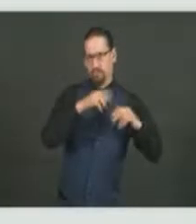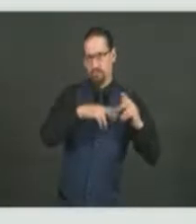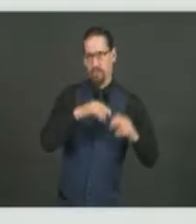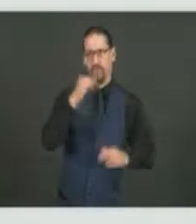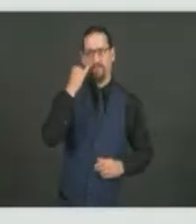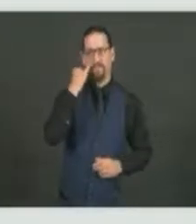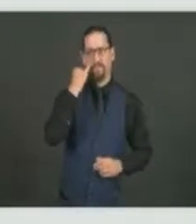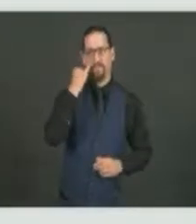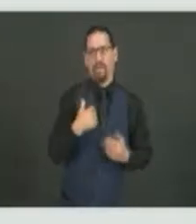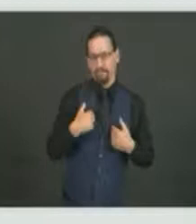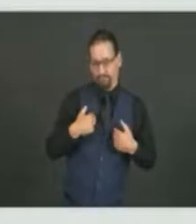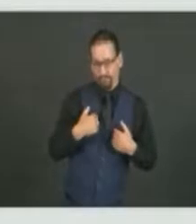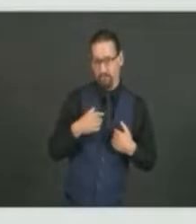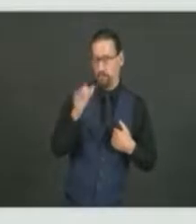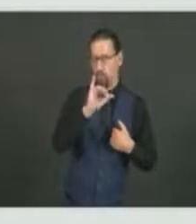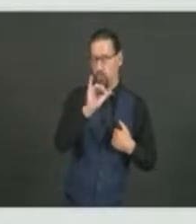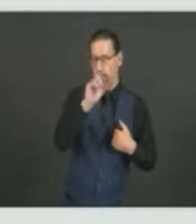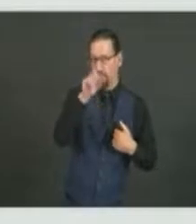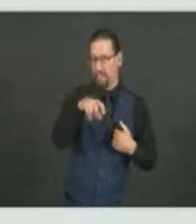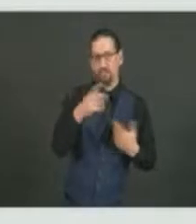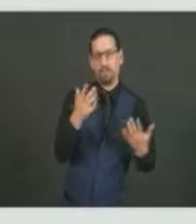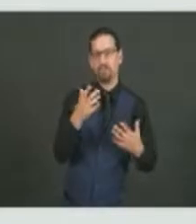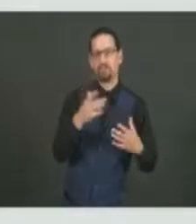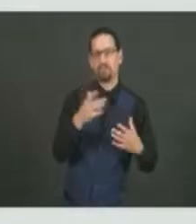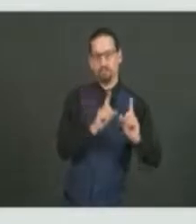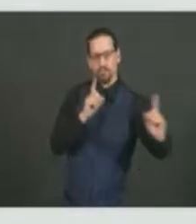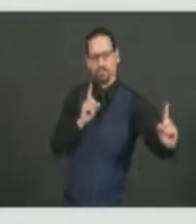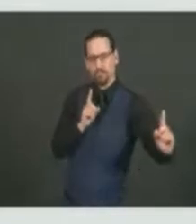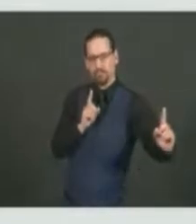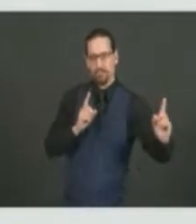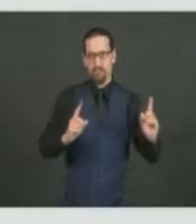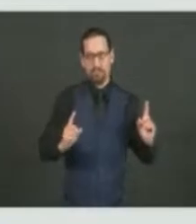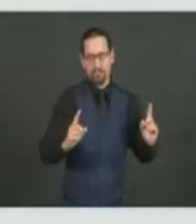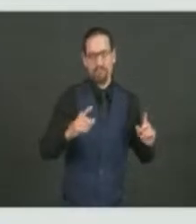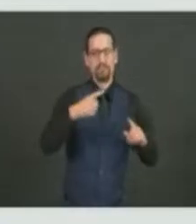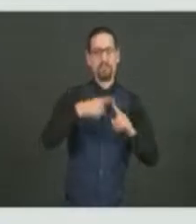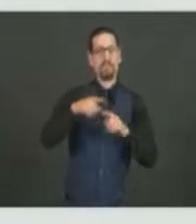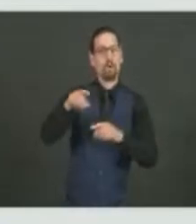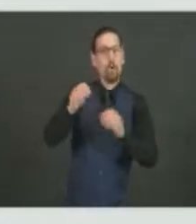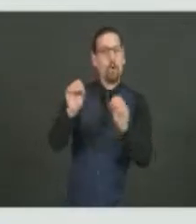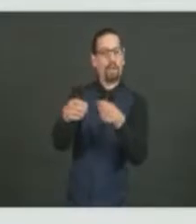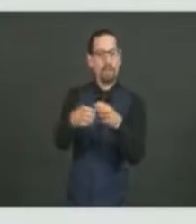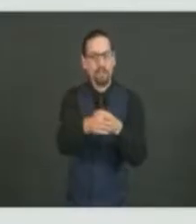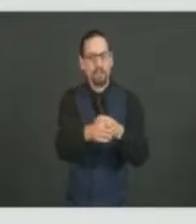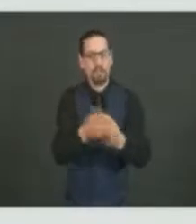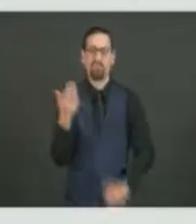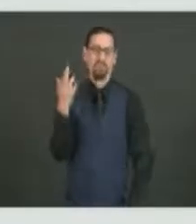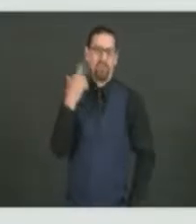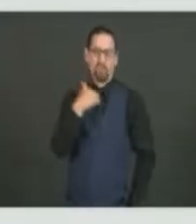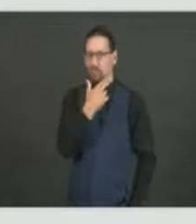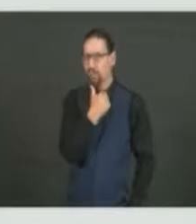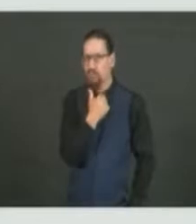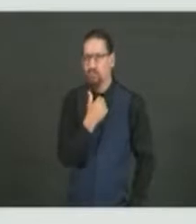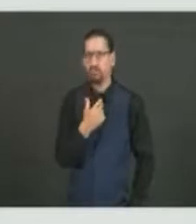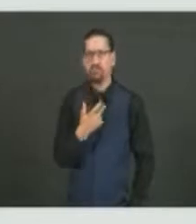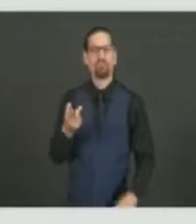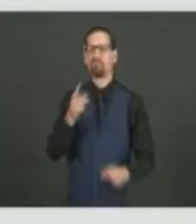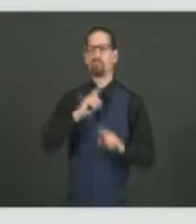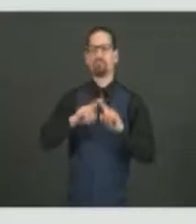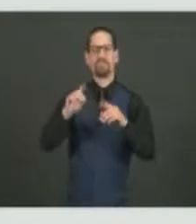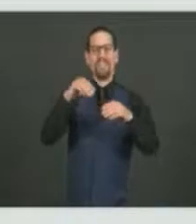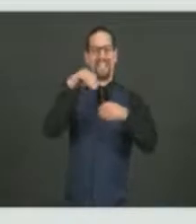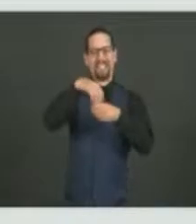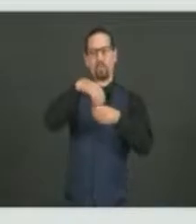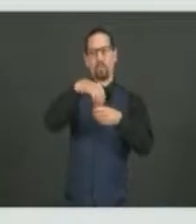social distance. So that's offices, that's restaurants. And nearly all indoor venues that were closed